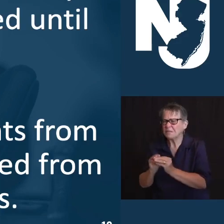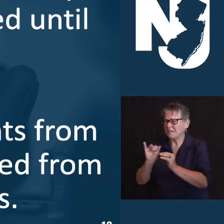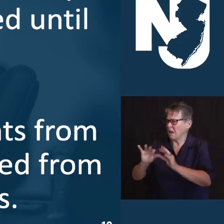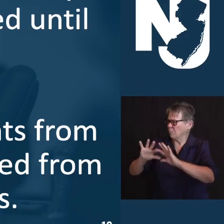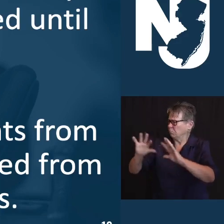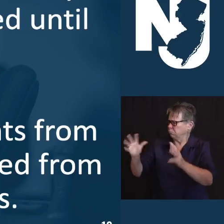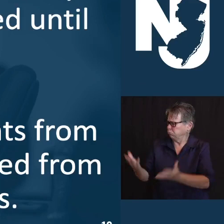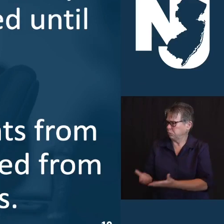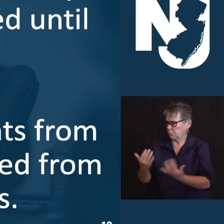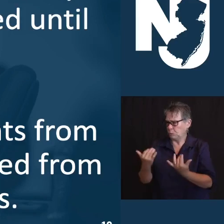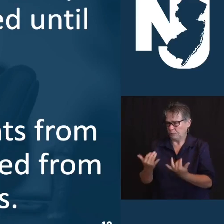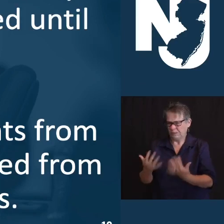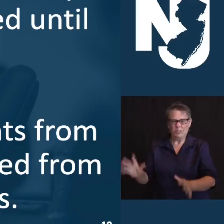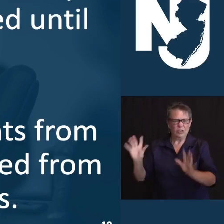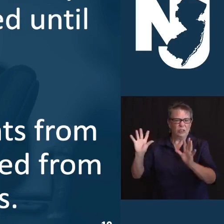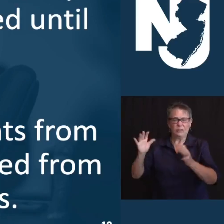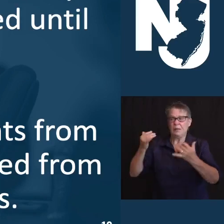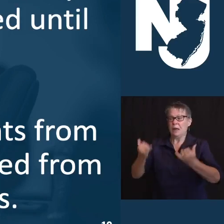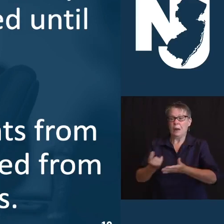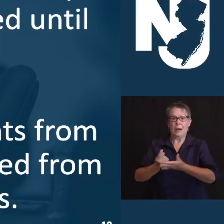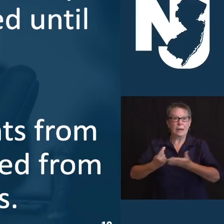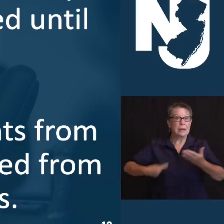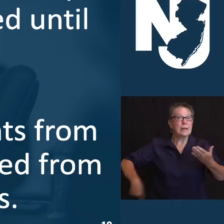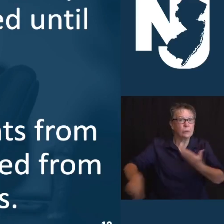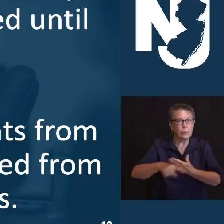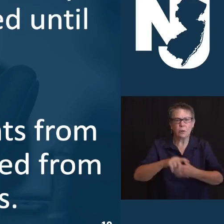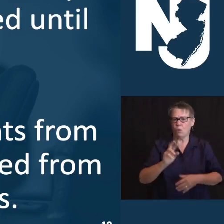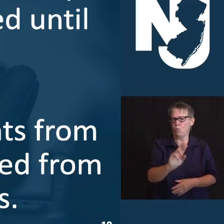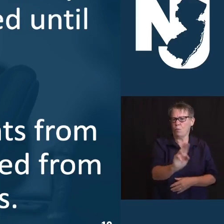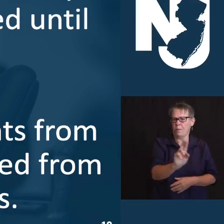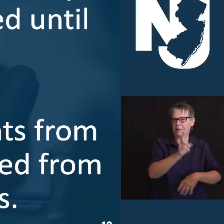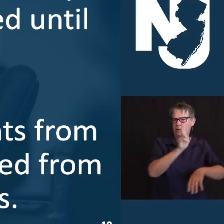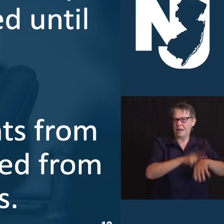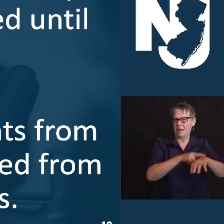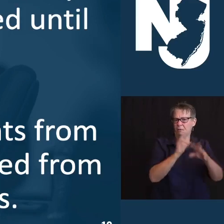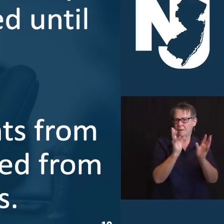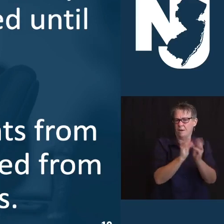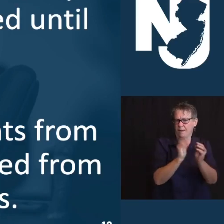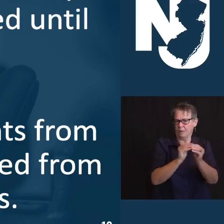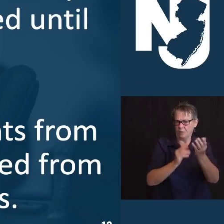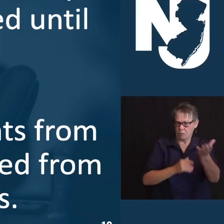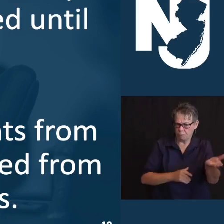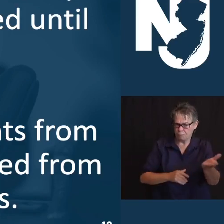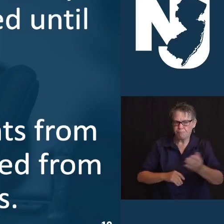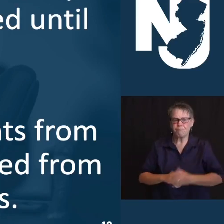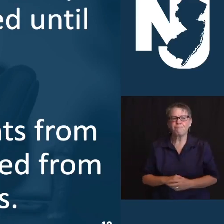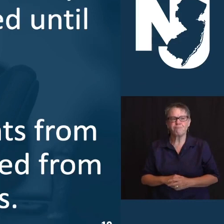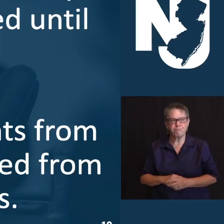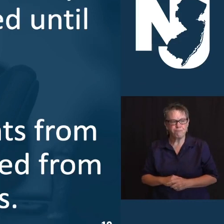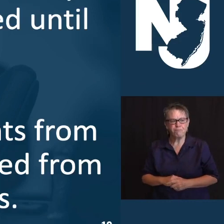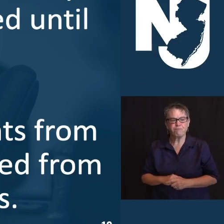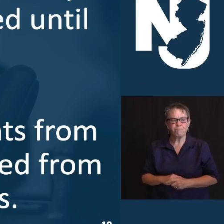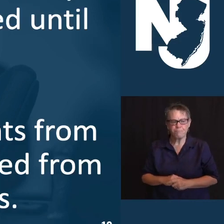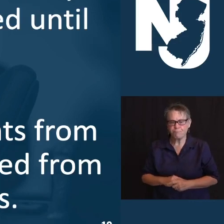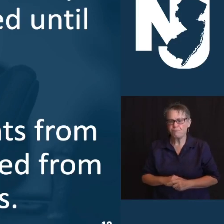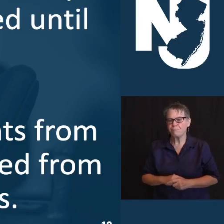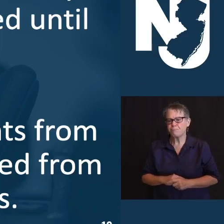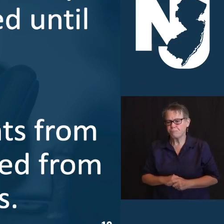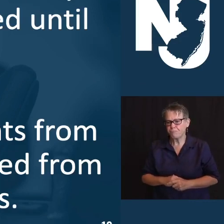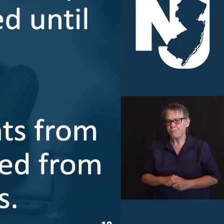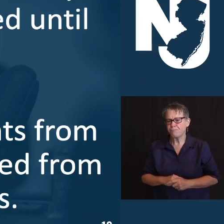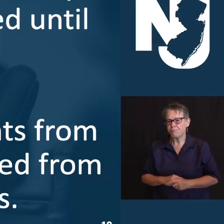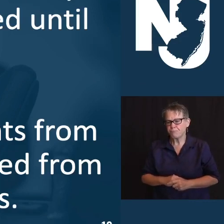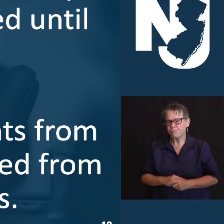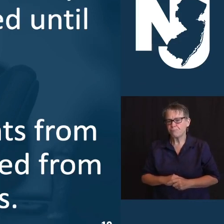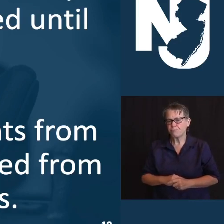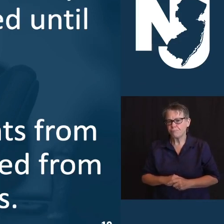understanding of 12 counties of populations less than $500,000, which did not get